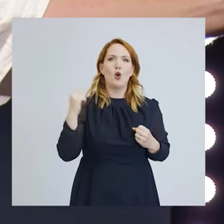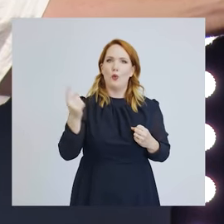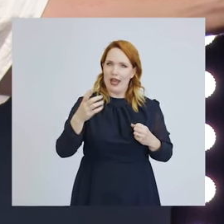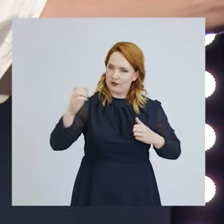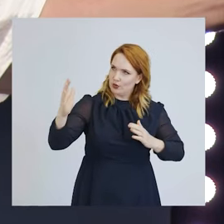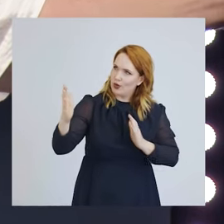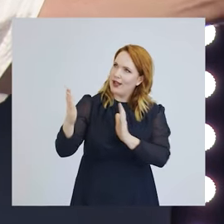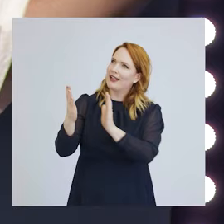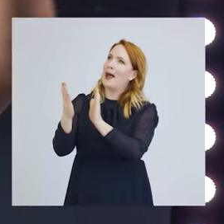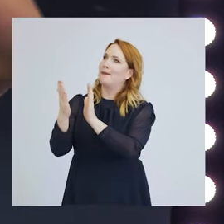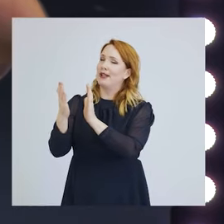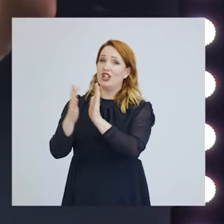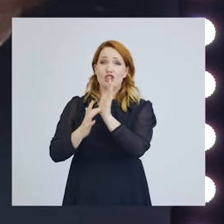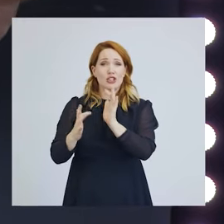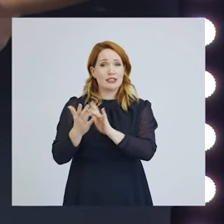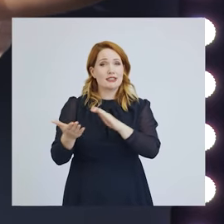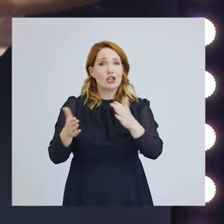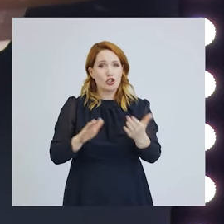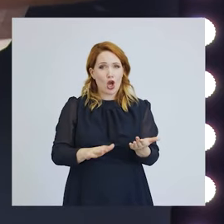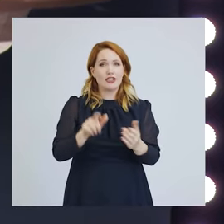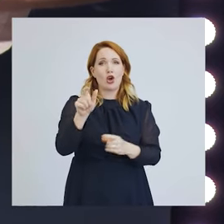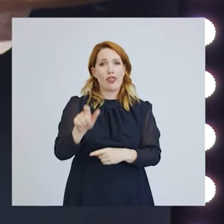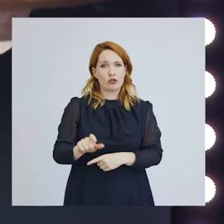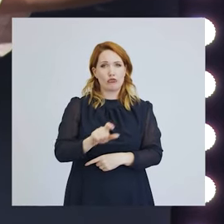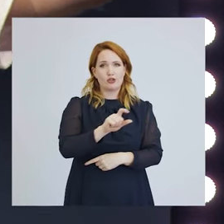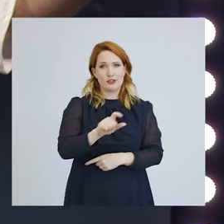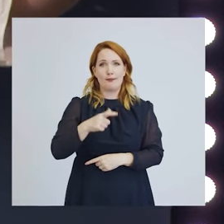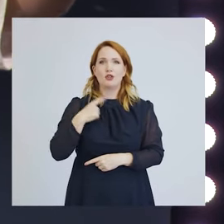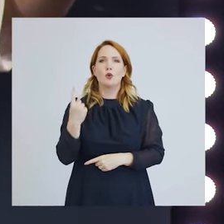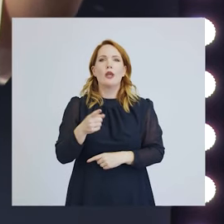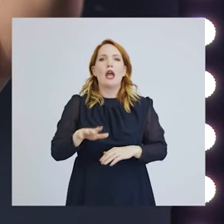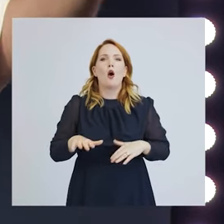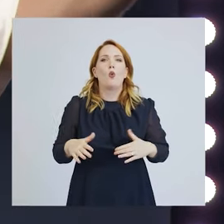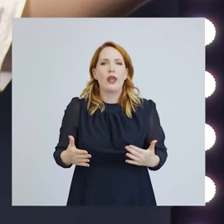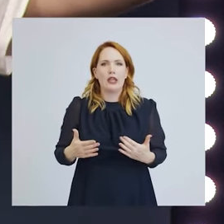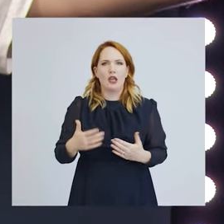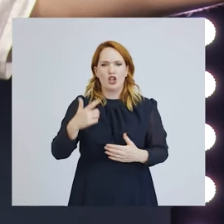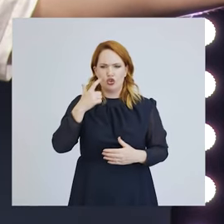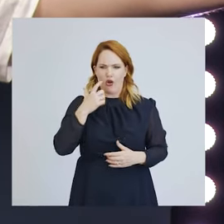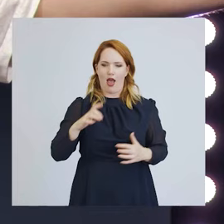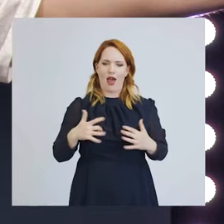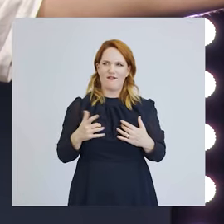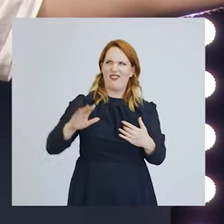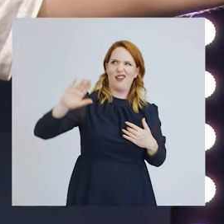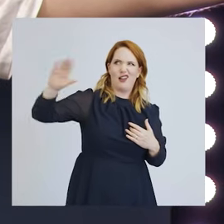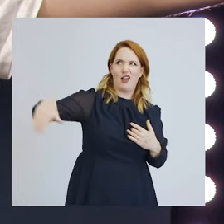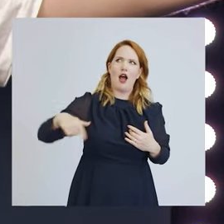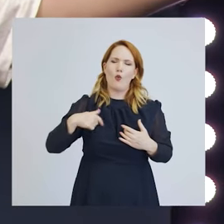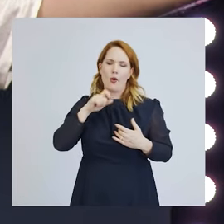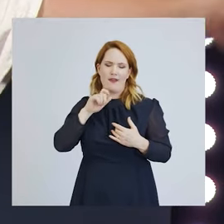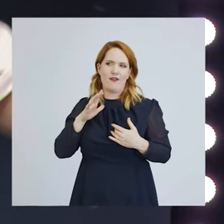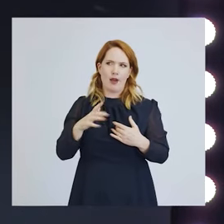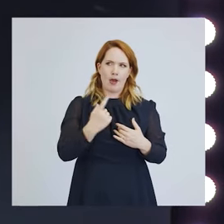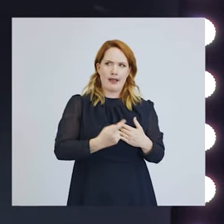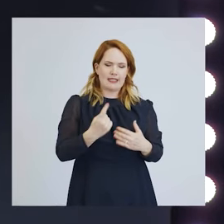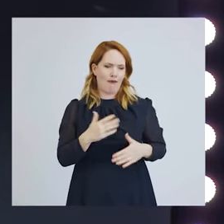by ourselves. And yet that is the very place we need to come. Jesus came and died on the cross because of our weakness, because